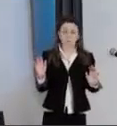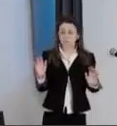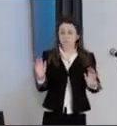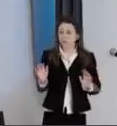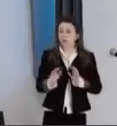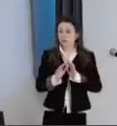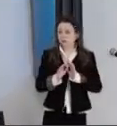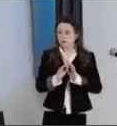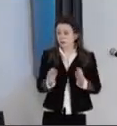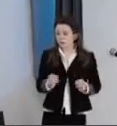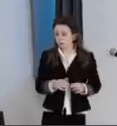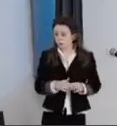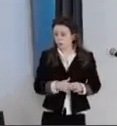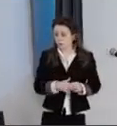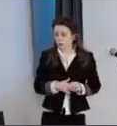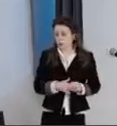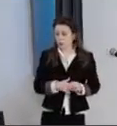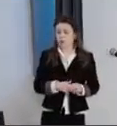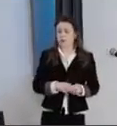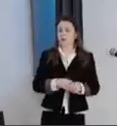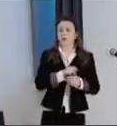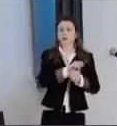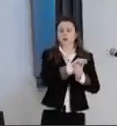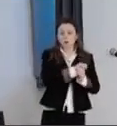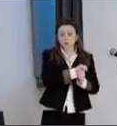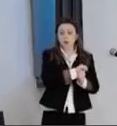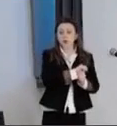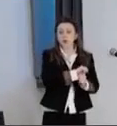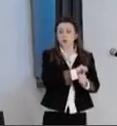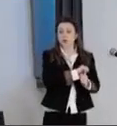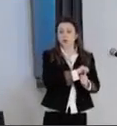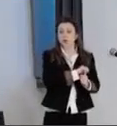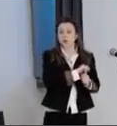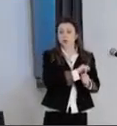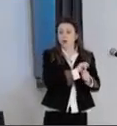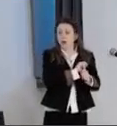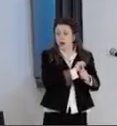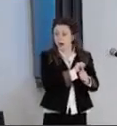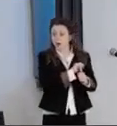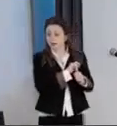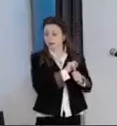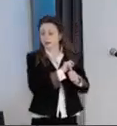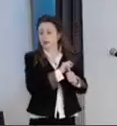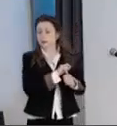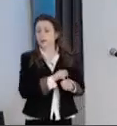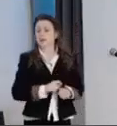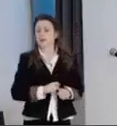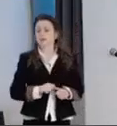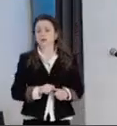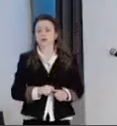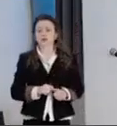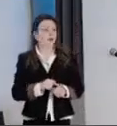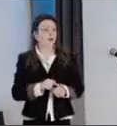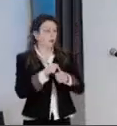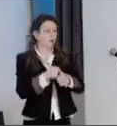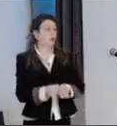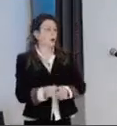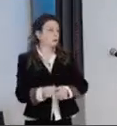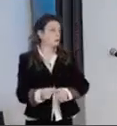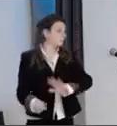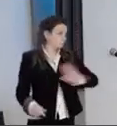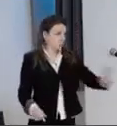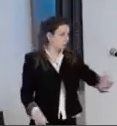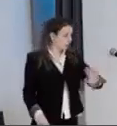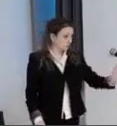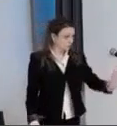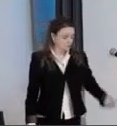properties. Thus, the view of inorganic nature is we need not judge that things have their aesthetic properties in virtue of their natural